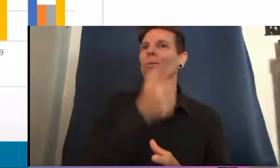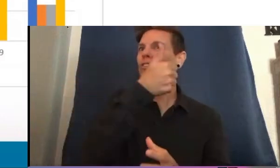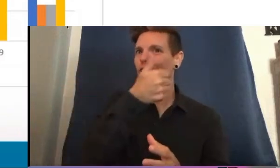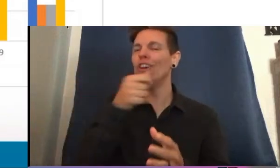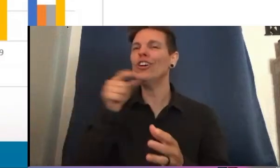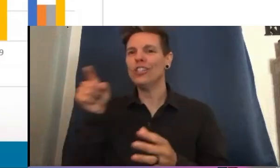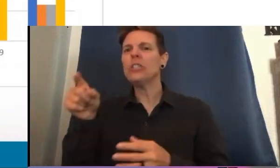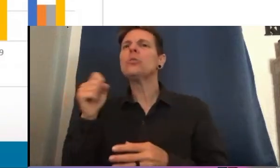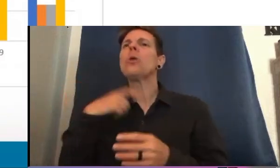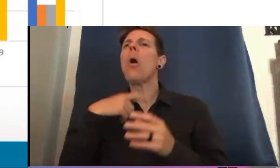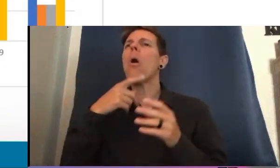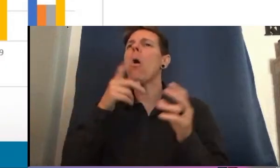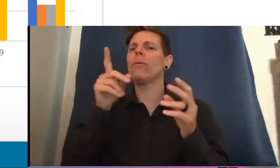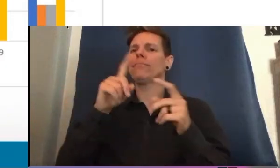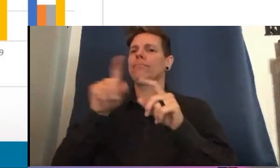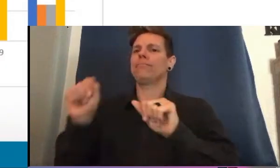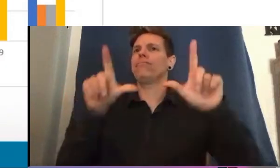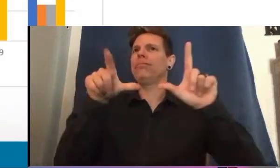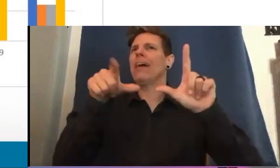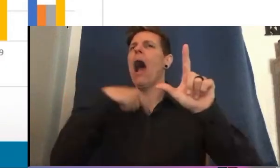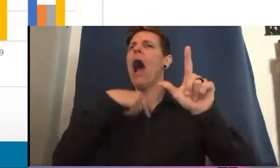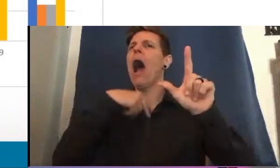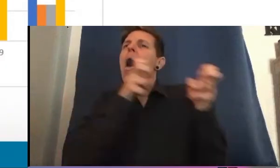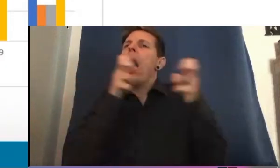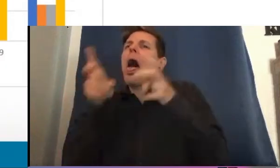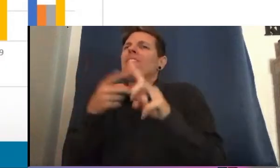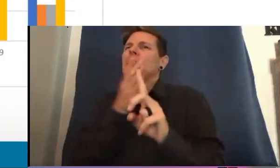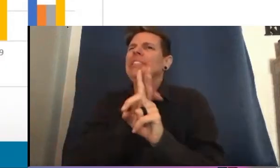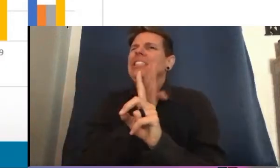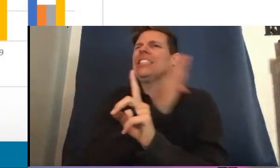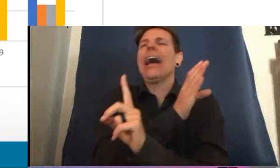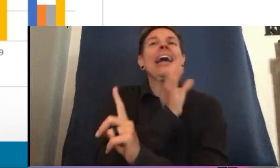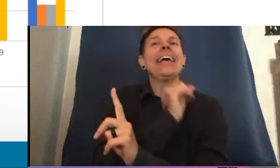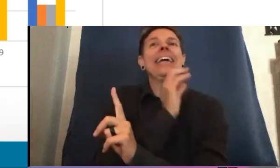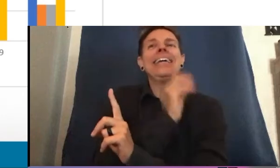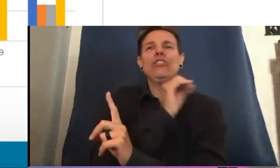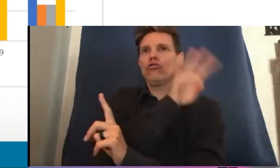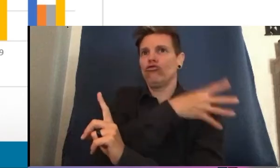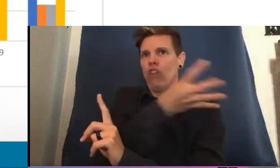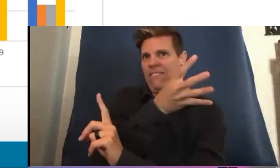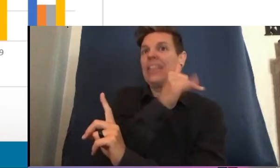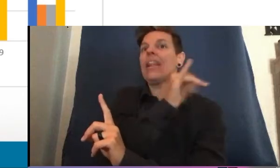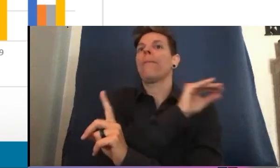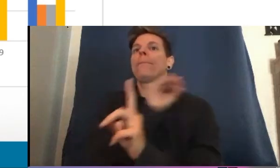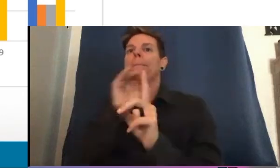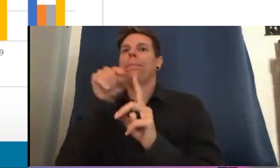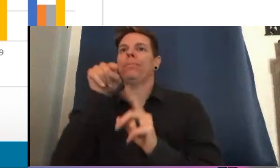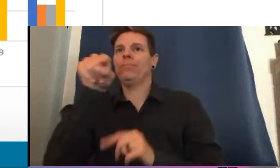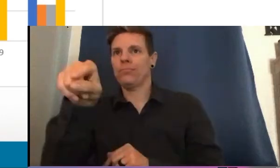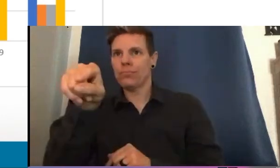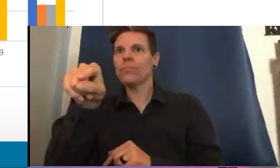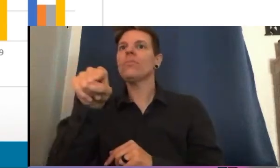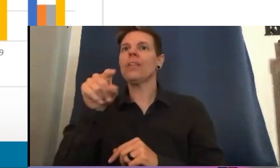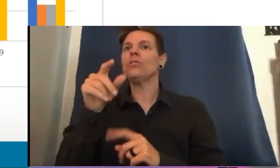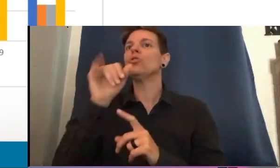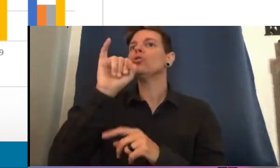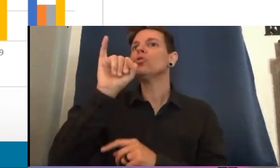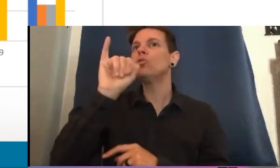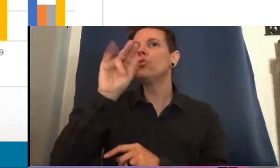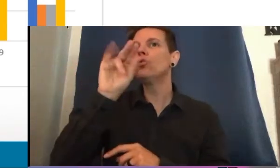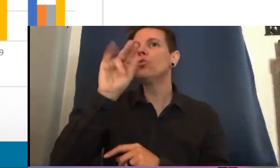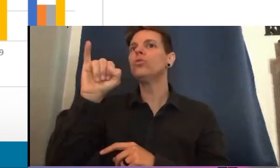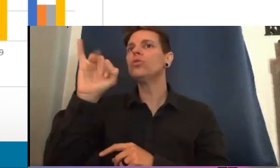for cases. Again, we're showing only the months of May, June, July, August, and this we're showing raw numbers of hospital